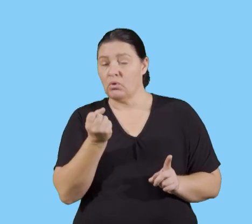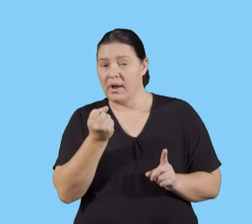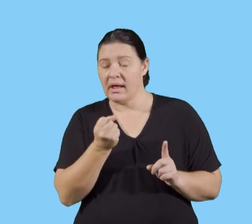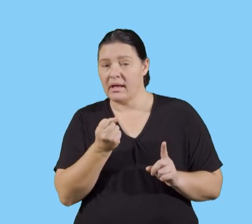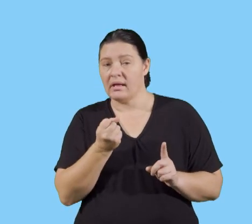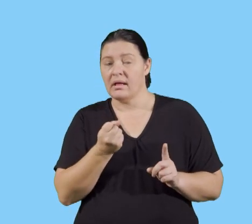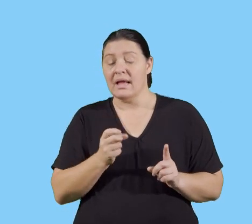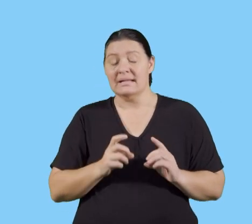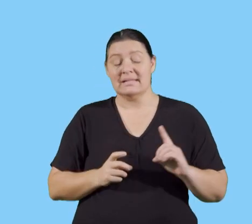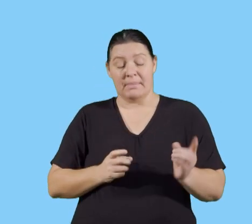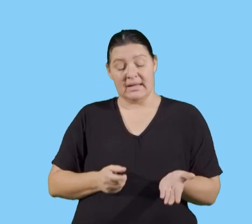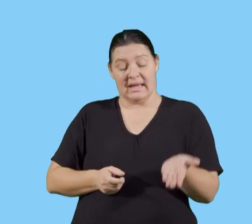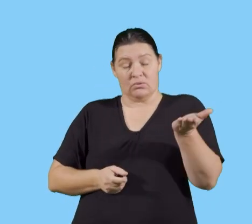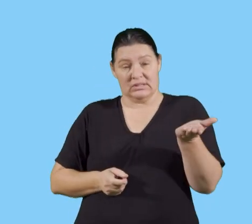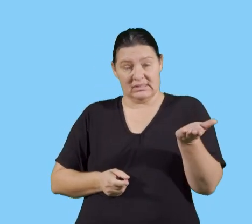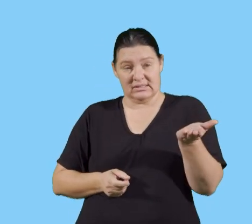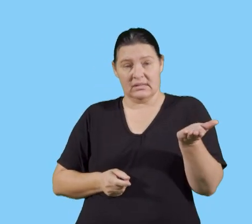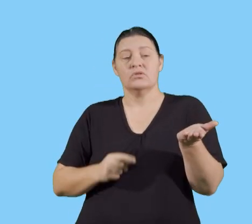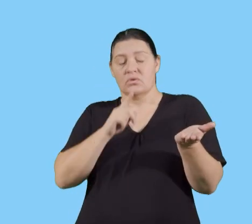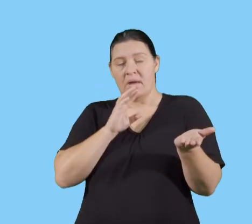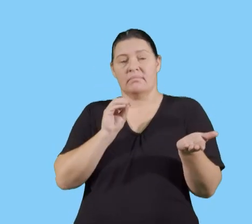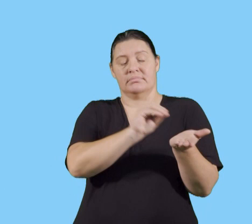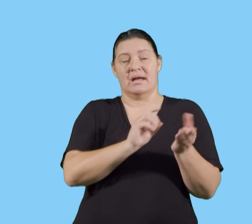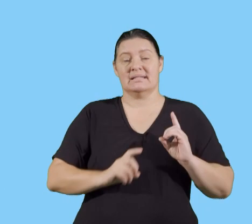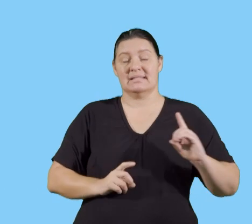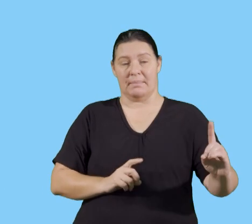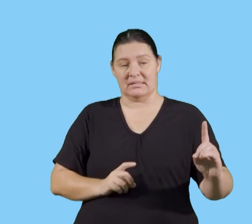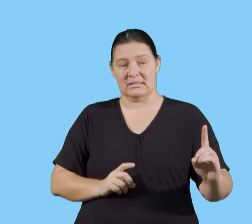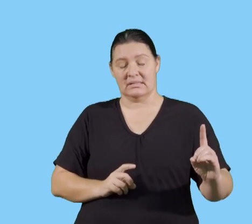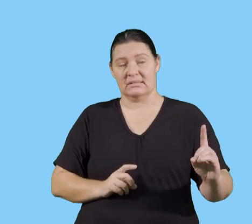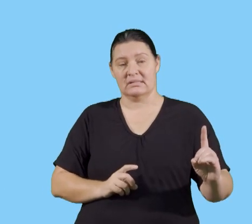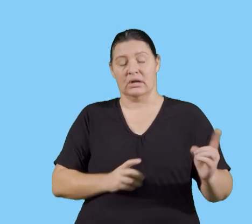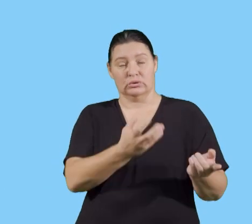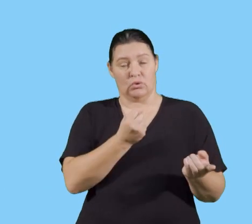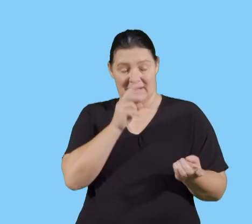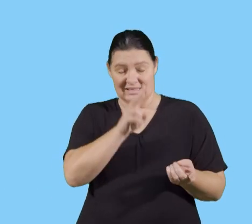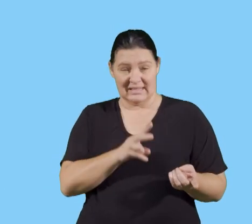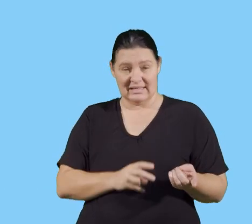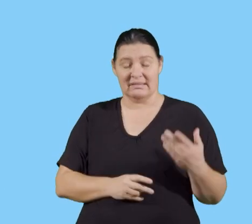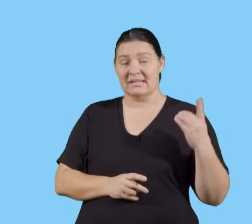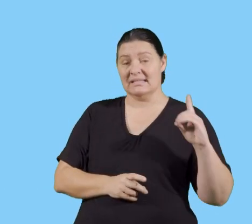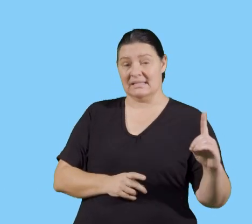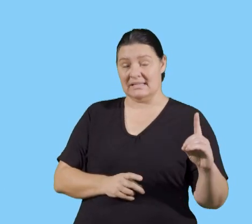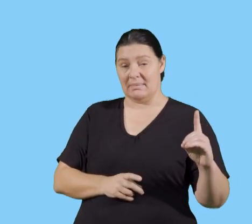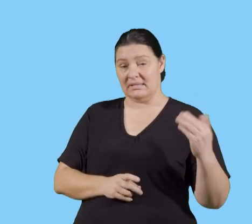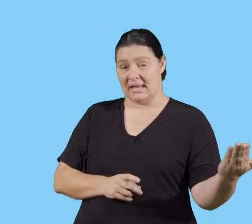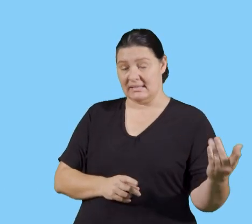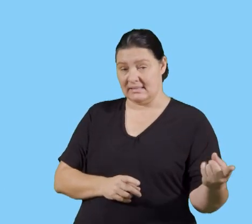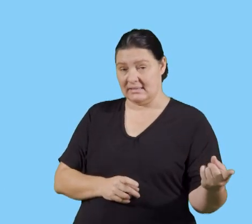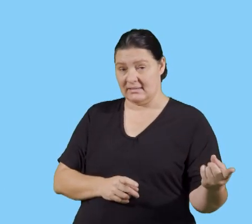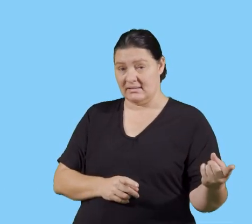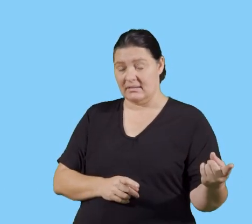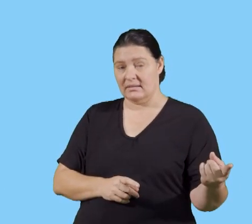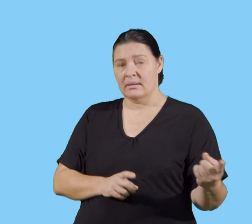drawings increases on the debit side. So I am going to debit my drawings, there you see, on the debit side. All